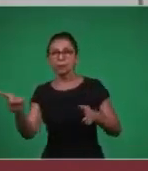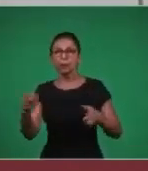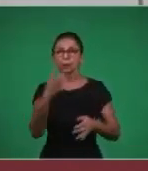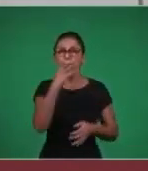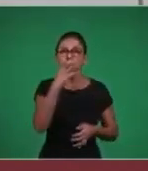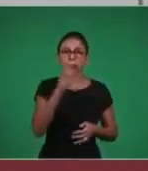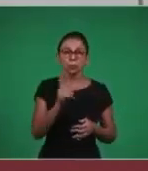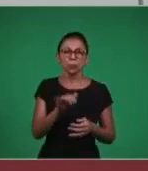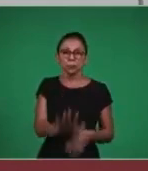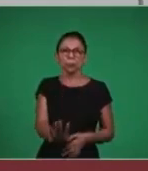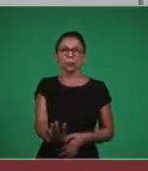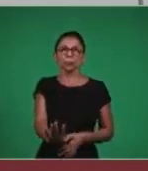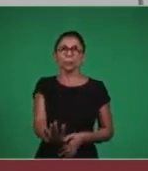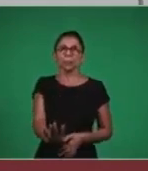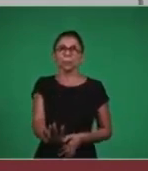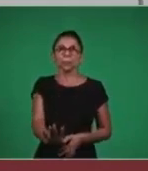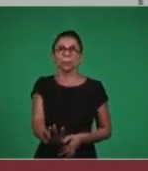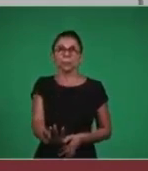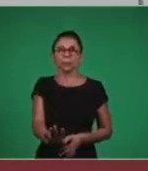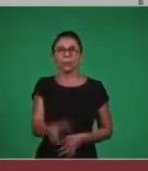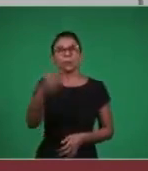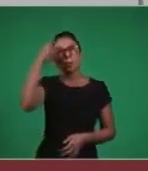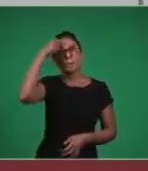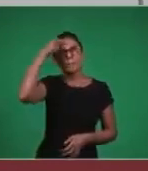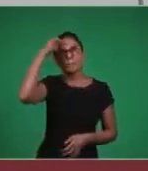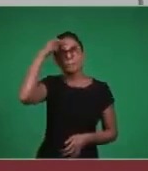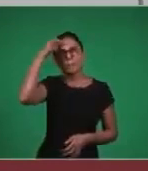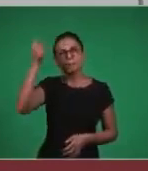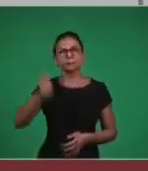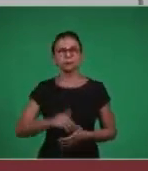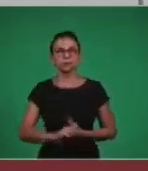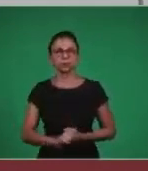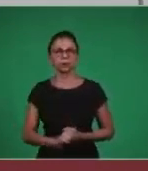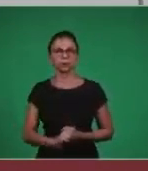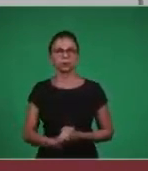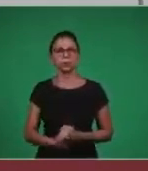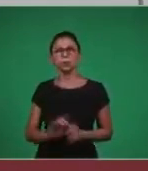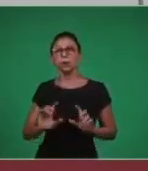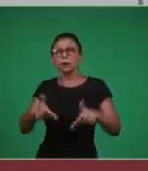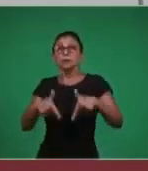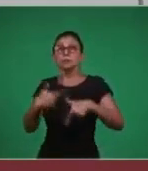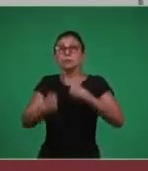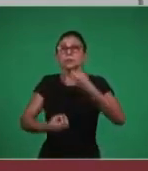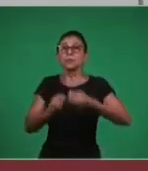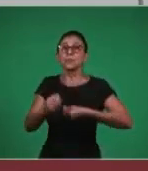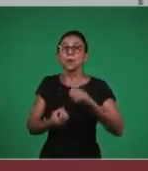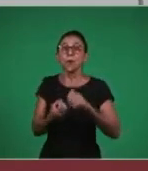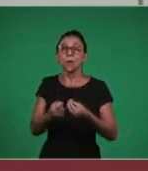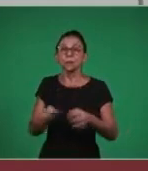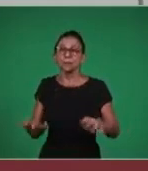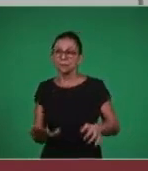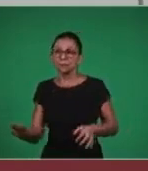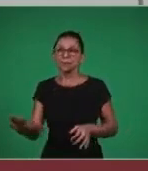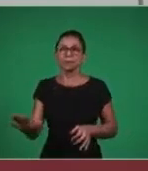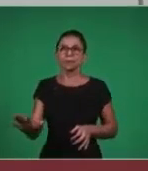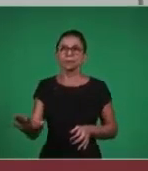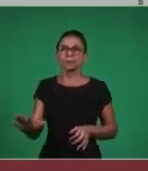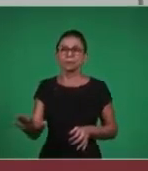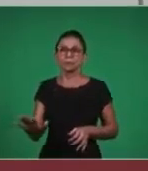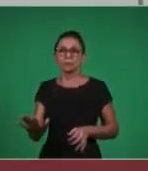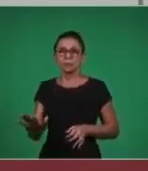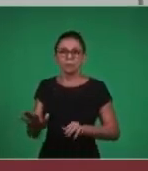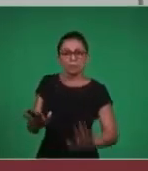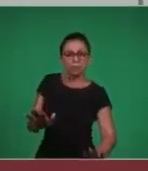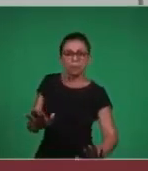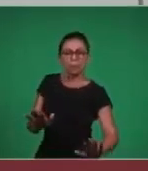the dog, brake. Memory of work, so that you are able to do at that moment if you need to change the shift